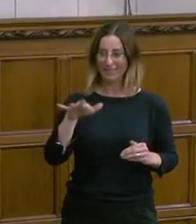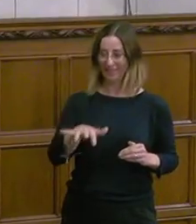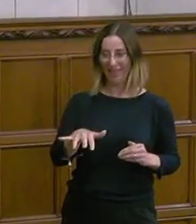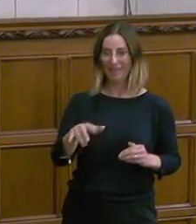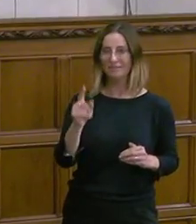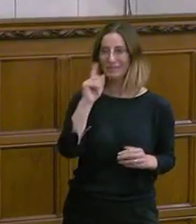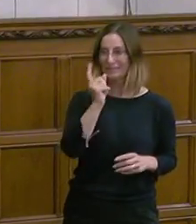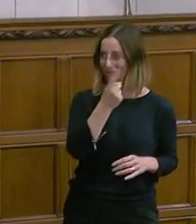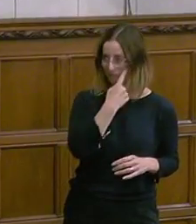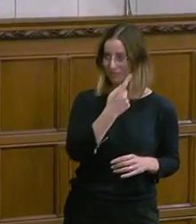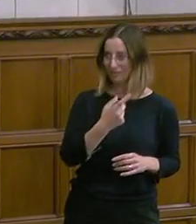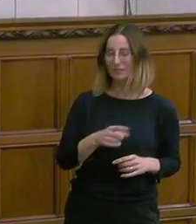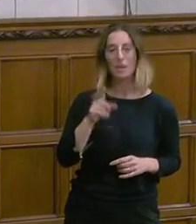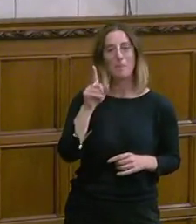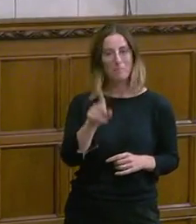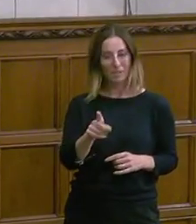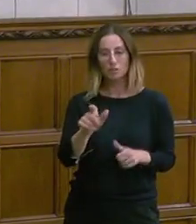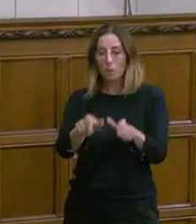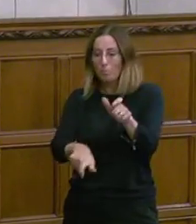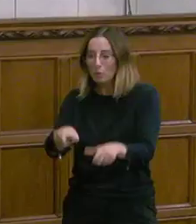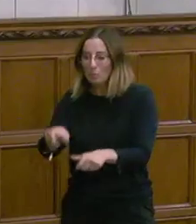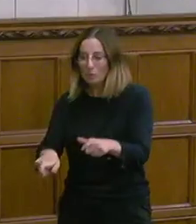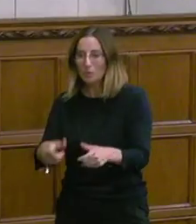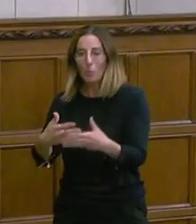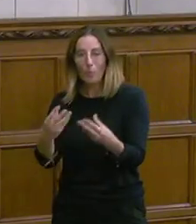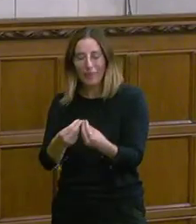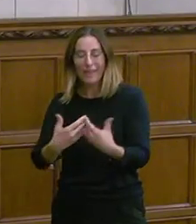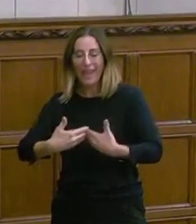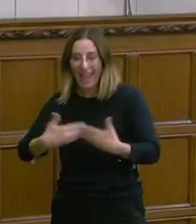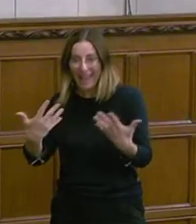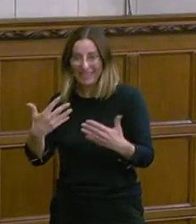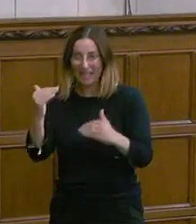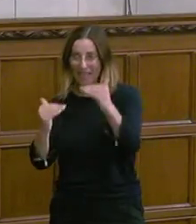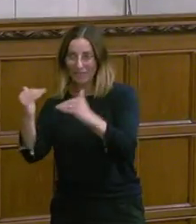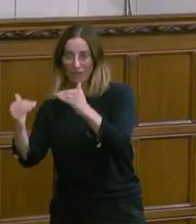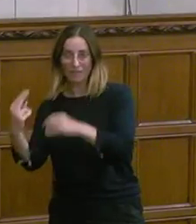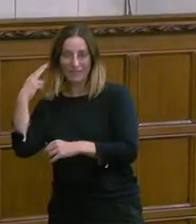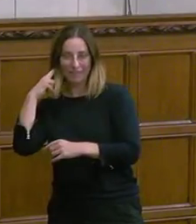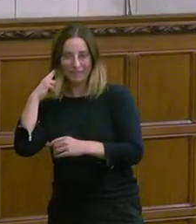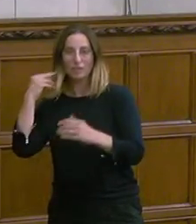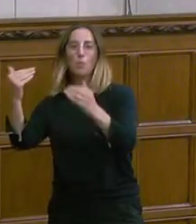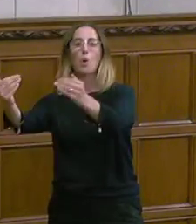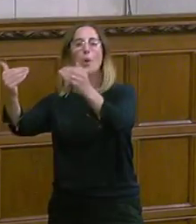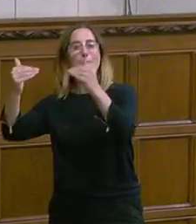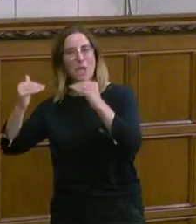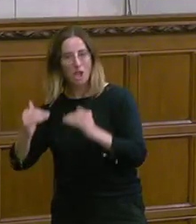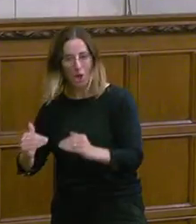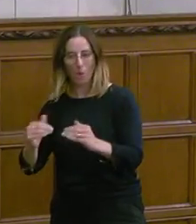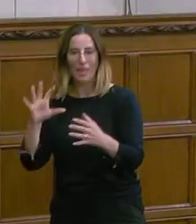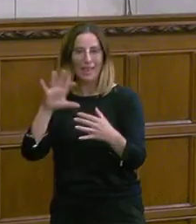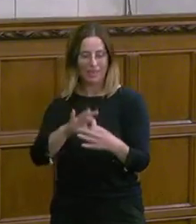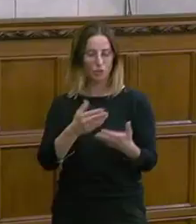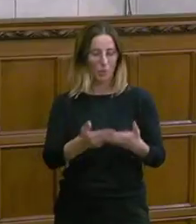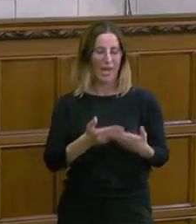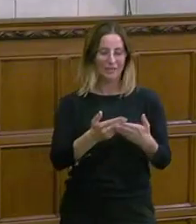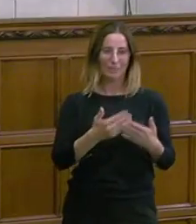support, evidence shows that pupils with any degree of deafness score below the average academic scores, particularly in